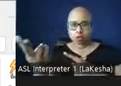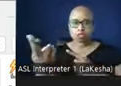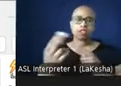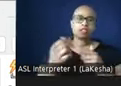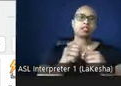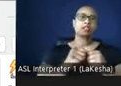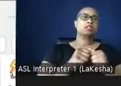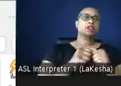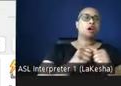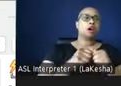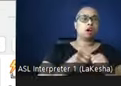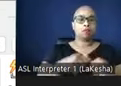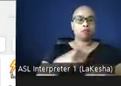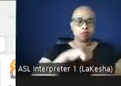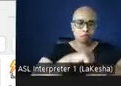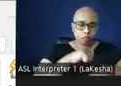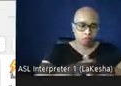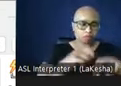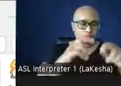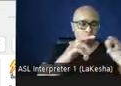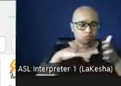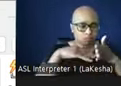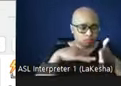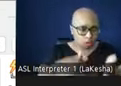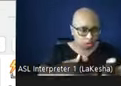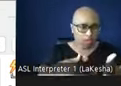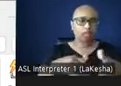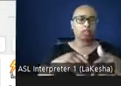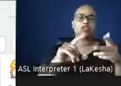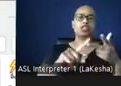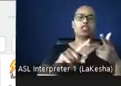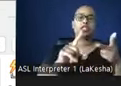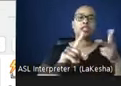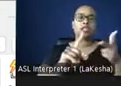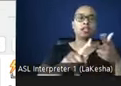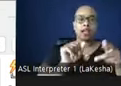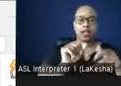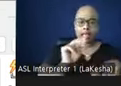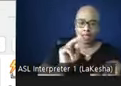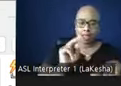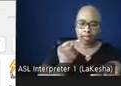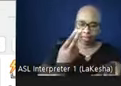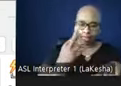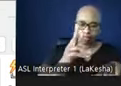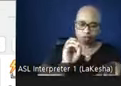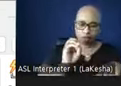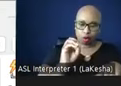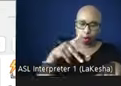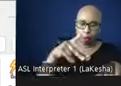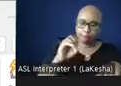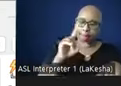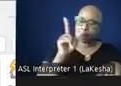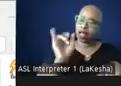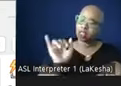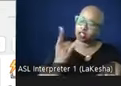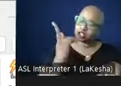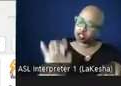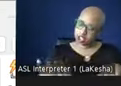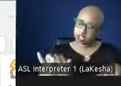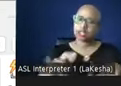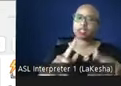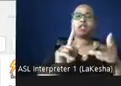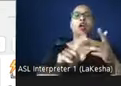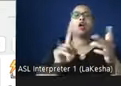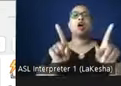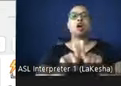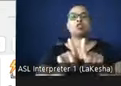archaeology, anthropology, and then also what I would call design, architecture. We've got some with